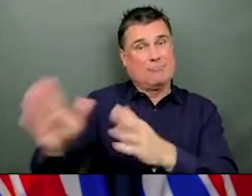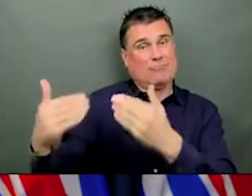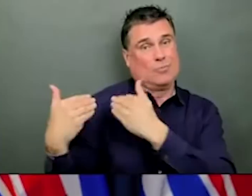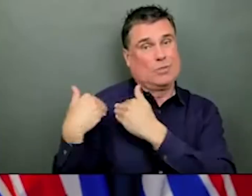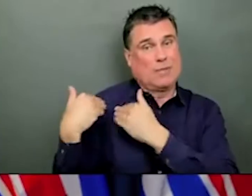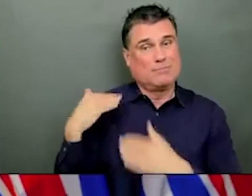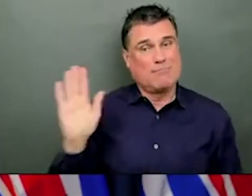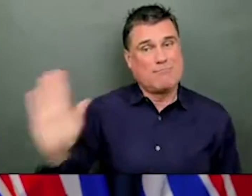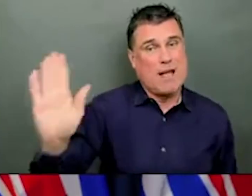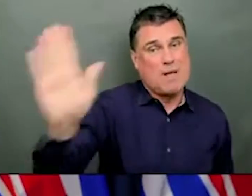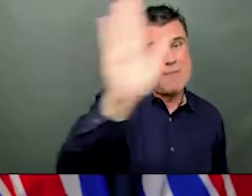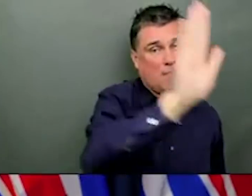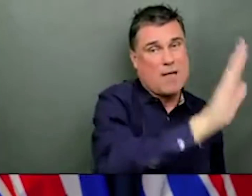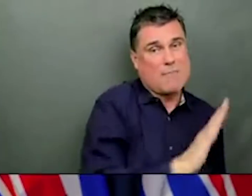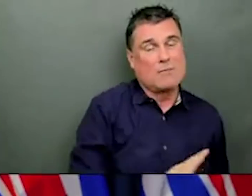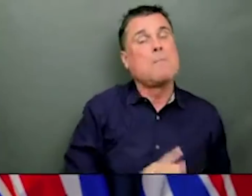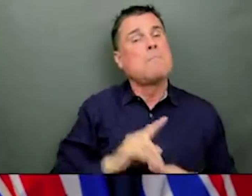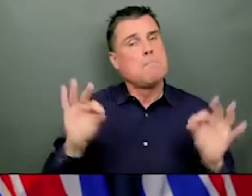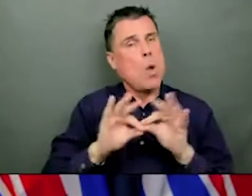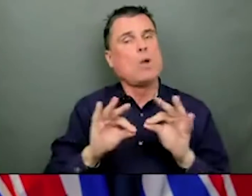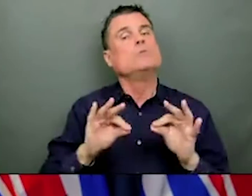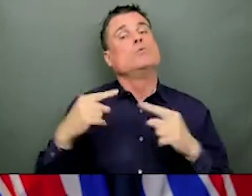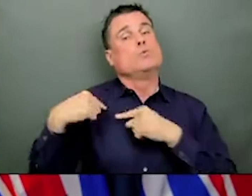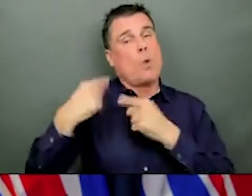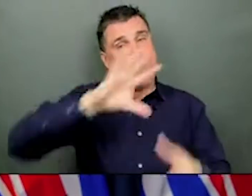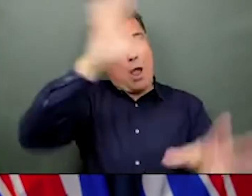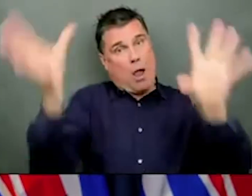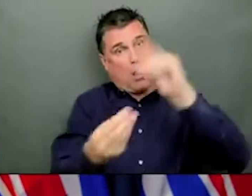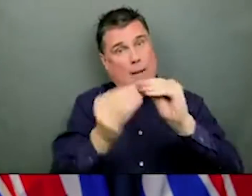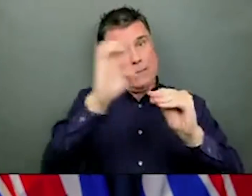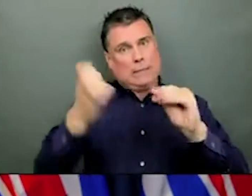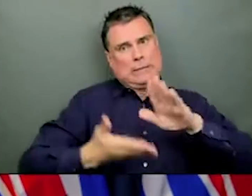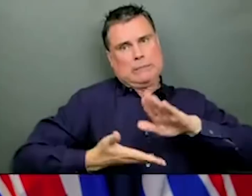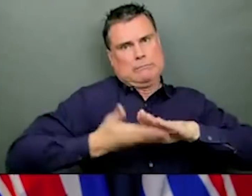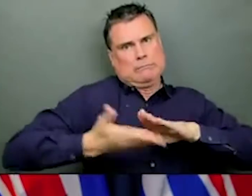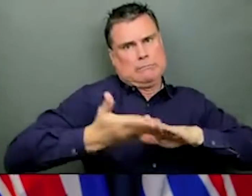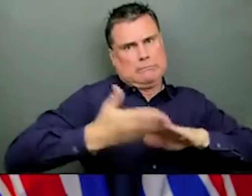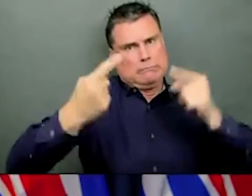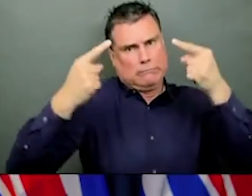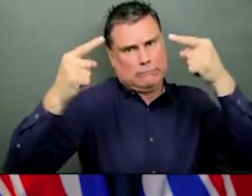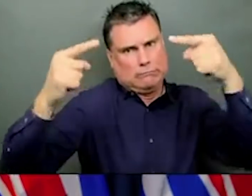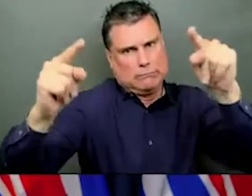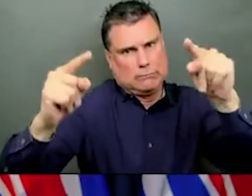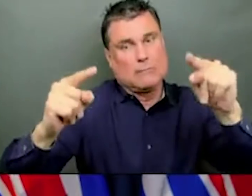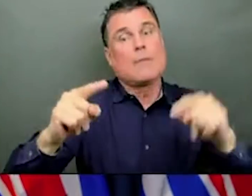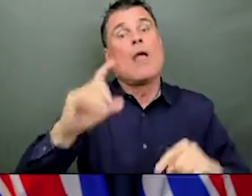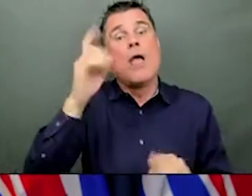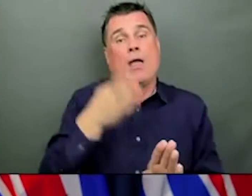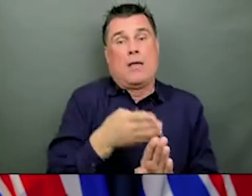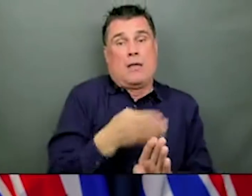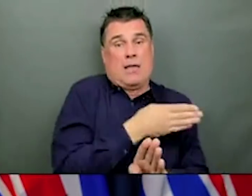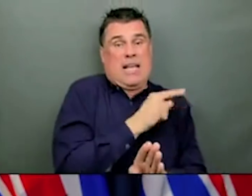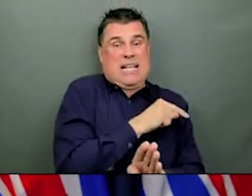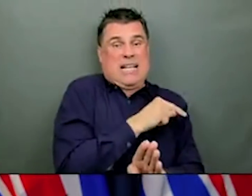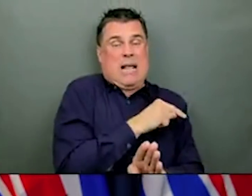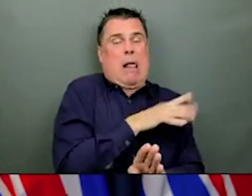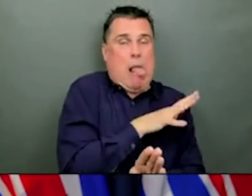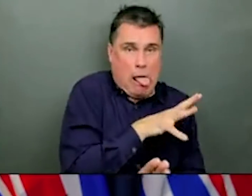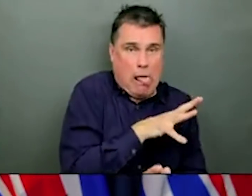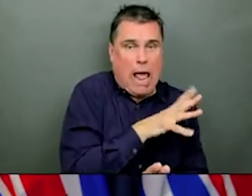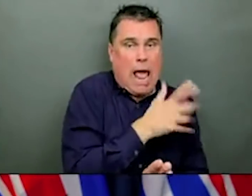I appreciate that today's the day we talk about the failure in coastal health, but I think we should also talk about the